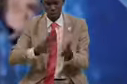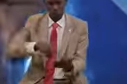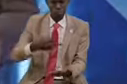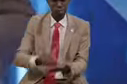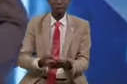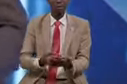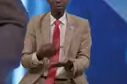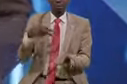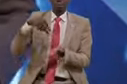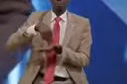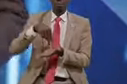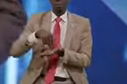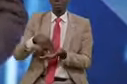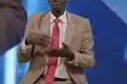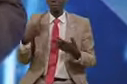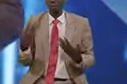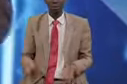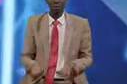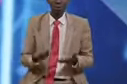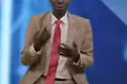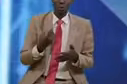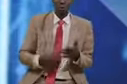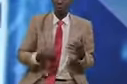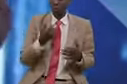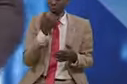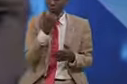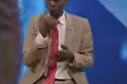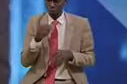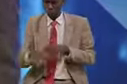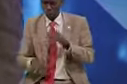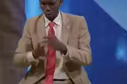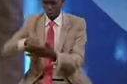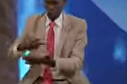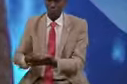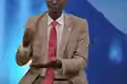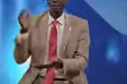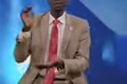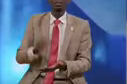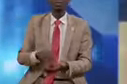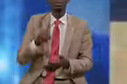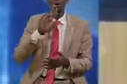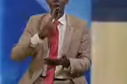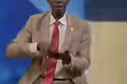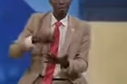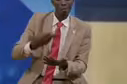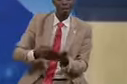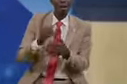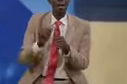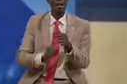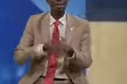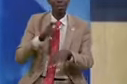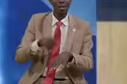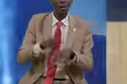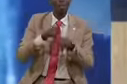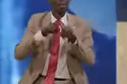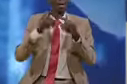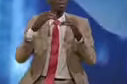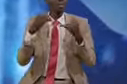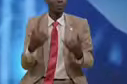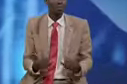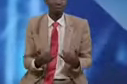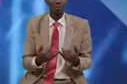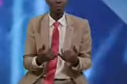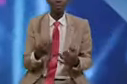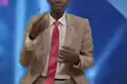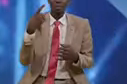up, and then you're still walking, you fell into that, you got up, you are falling every time. But now thy